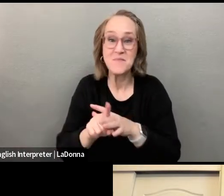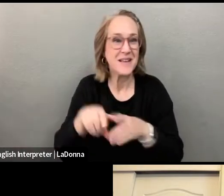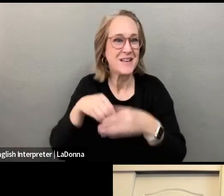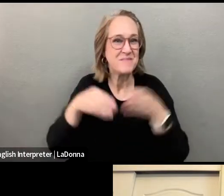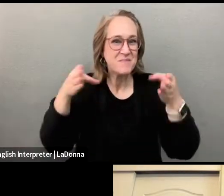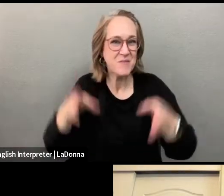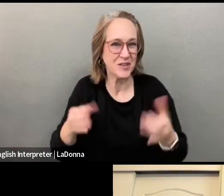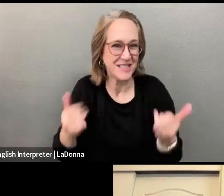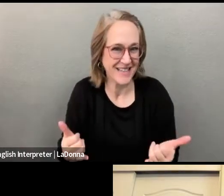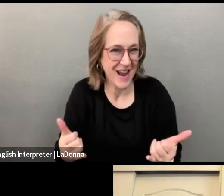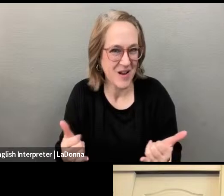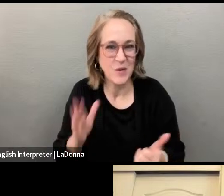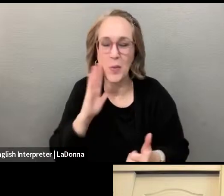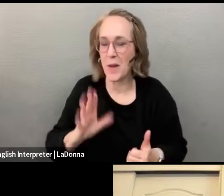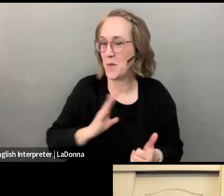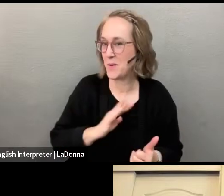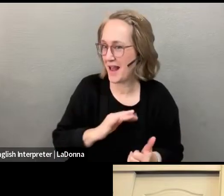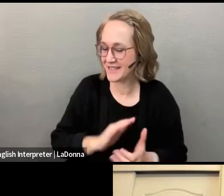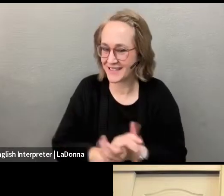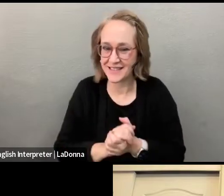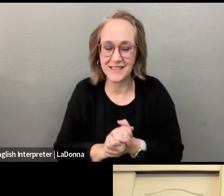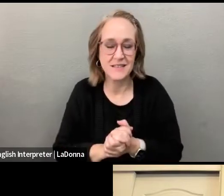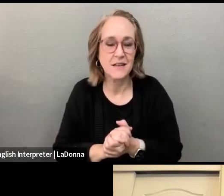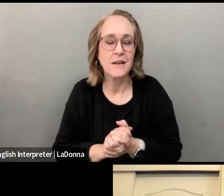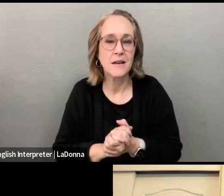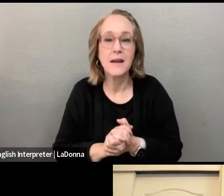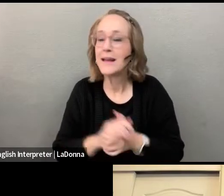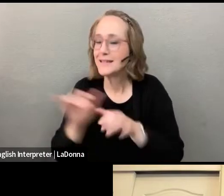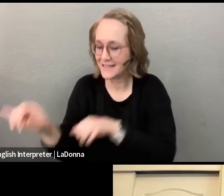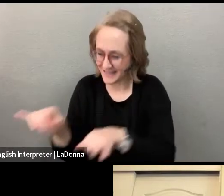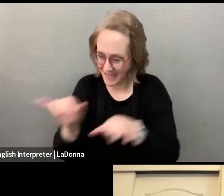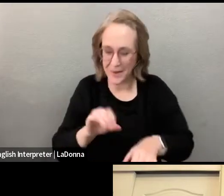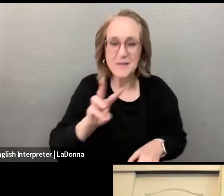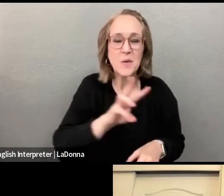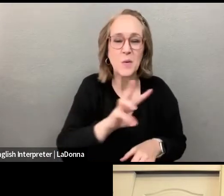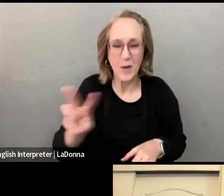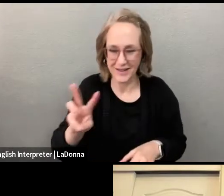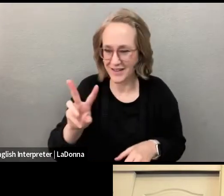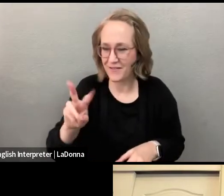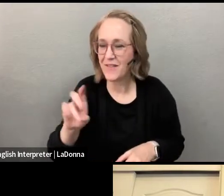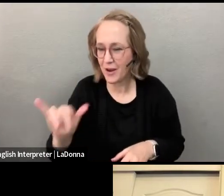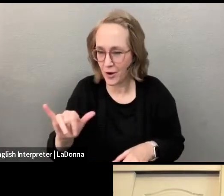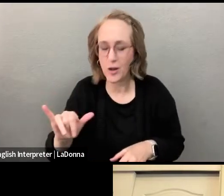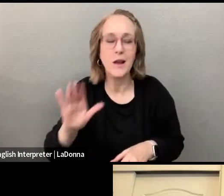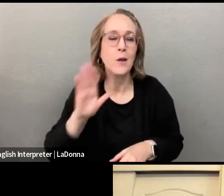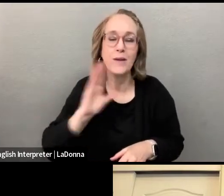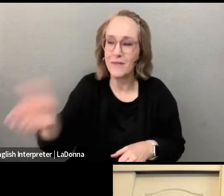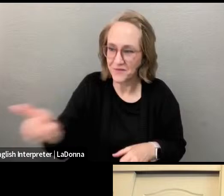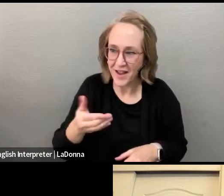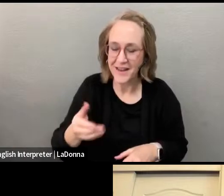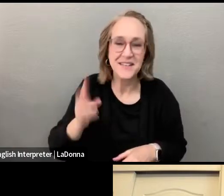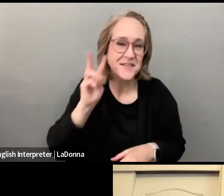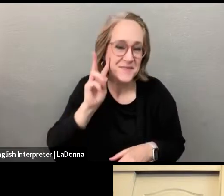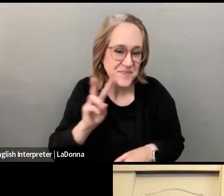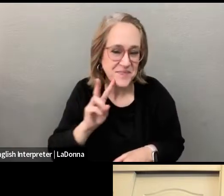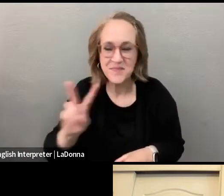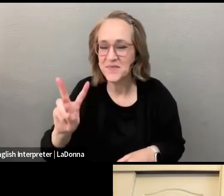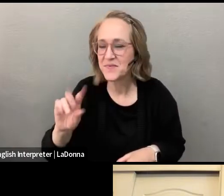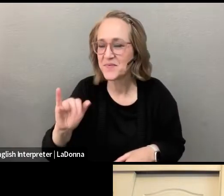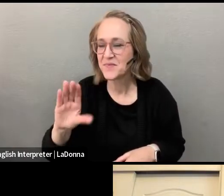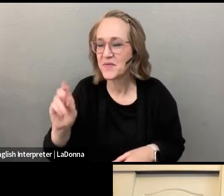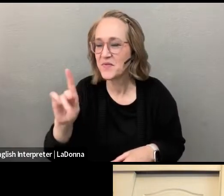should be pretty nice. And then, like the West Valley, we have Vicki Thompson in February. Well, she'll talk about